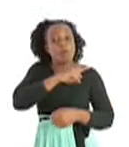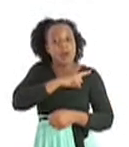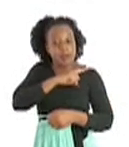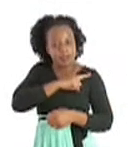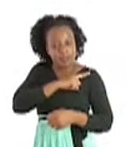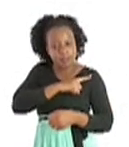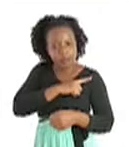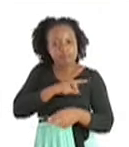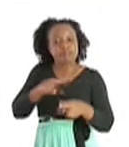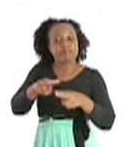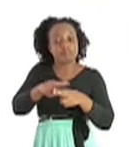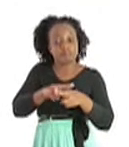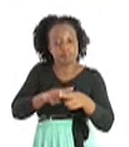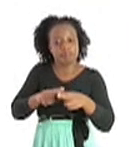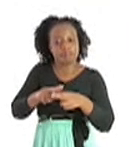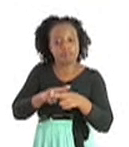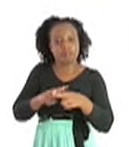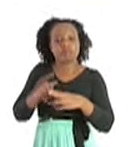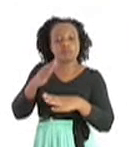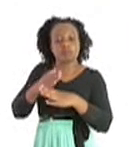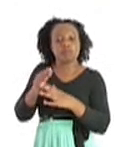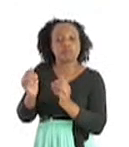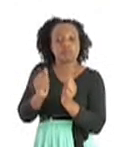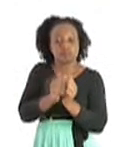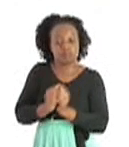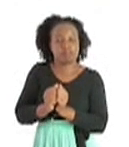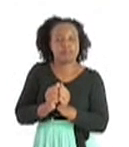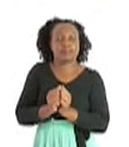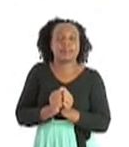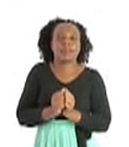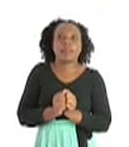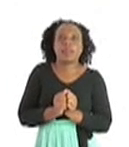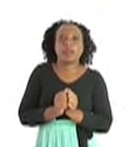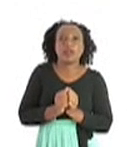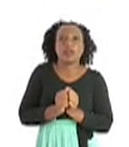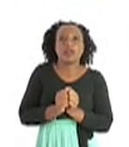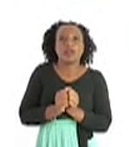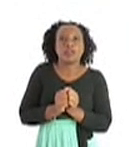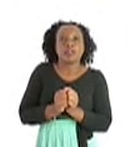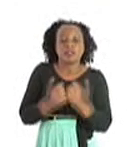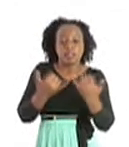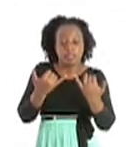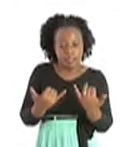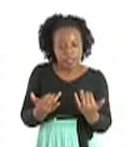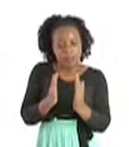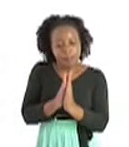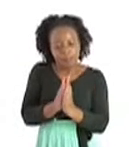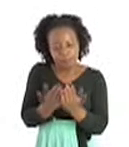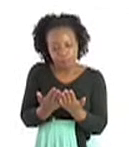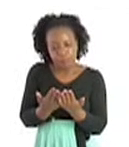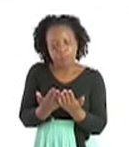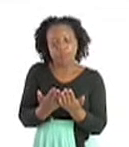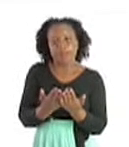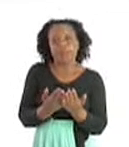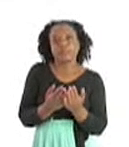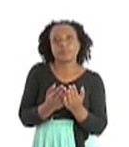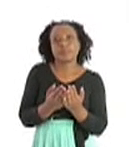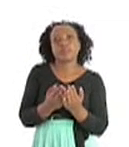are working with them. Right, now I want you to look in your book again on page